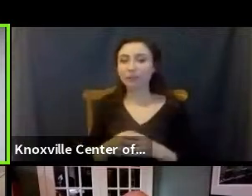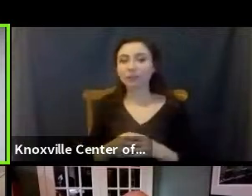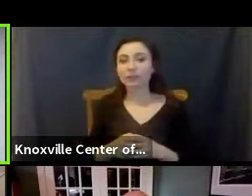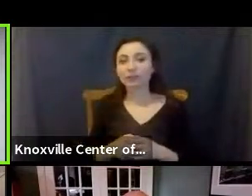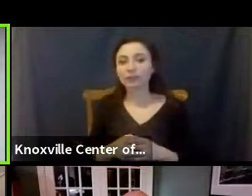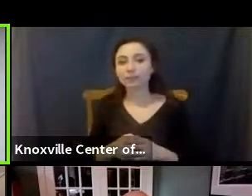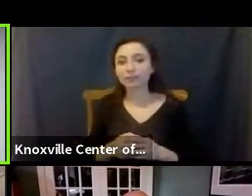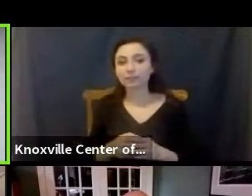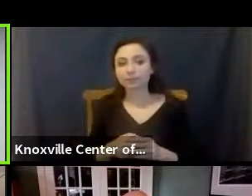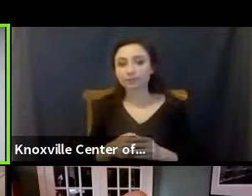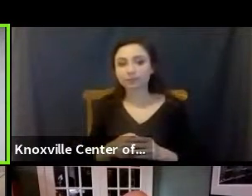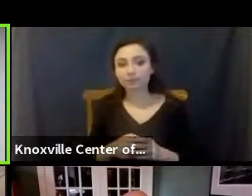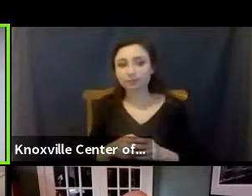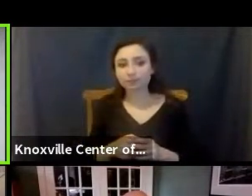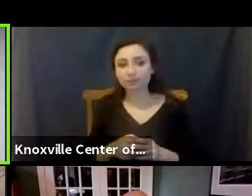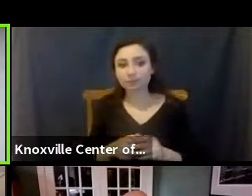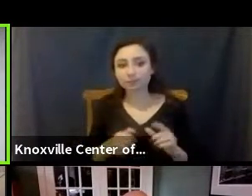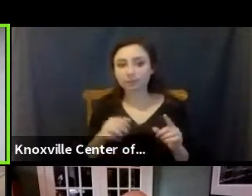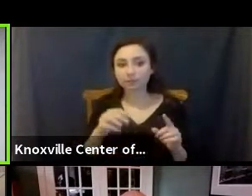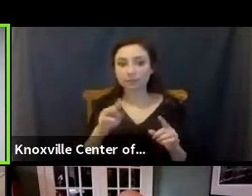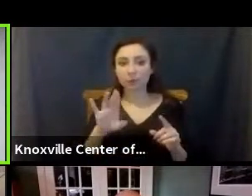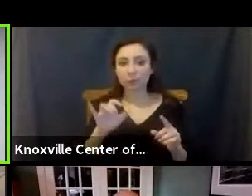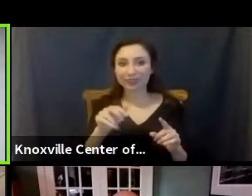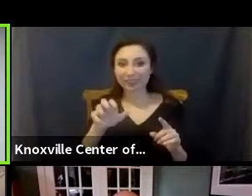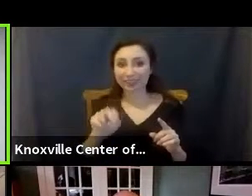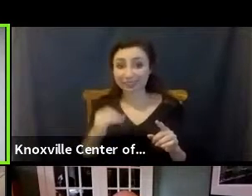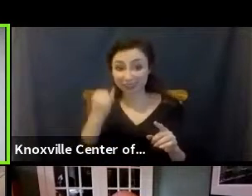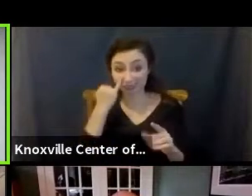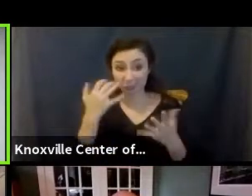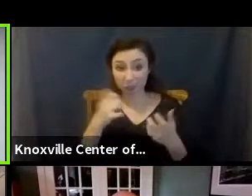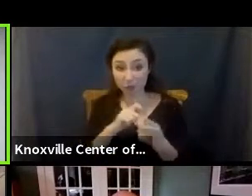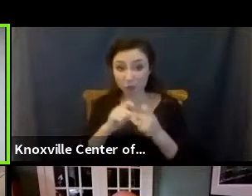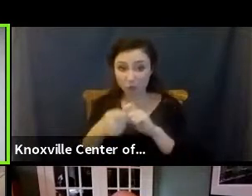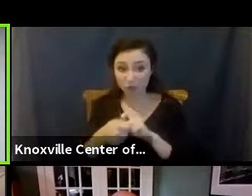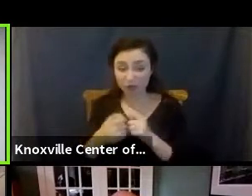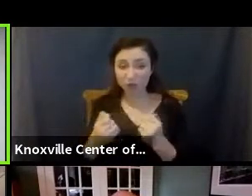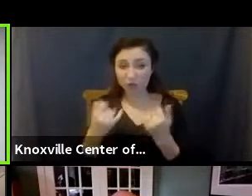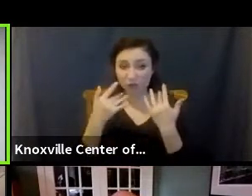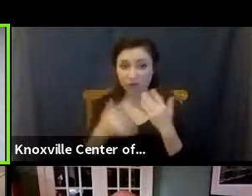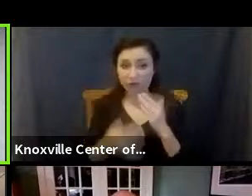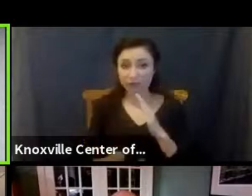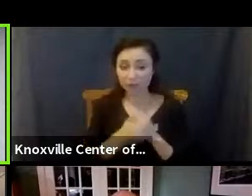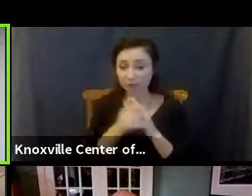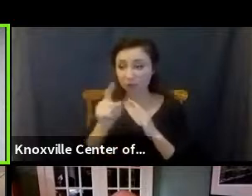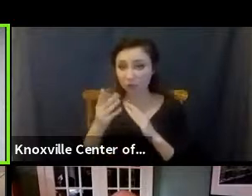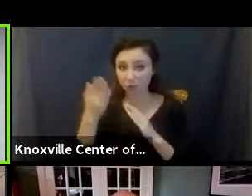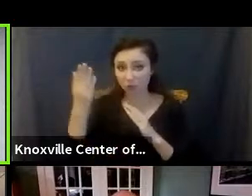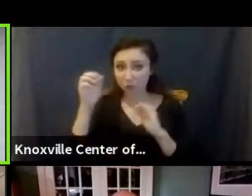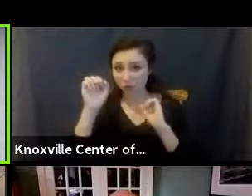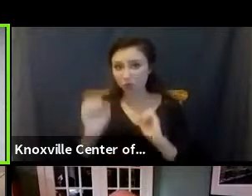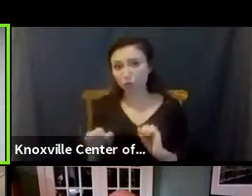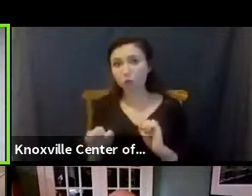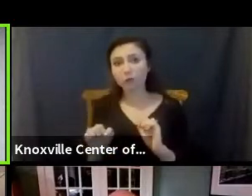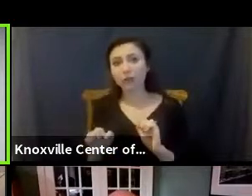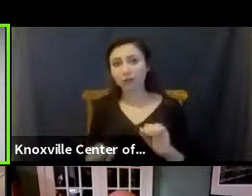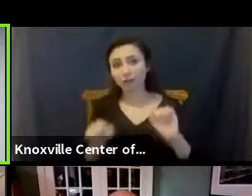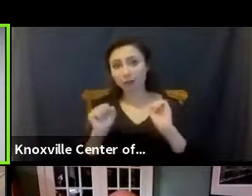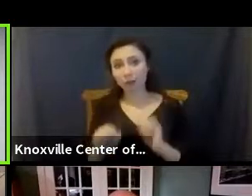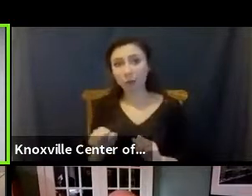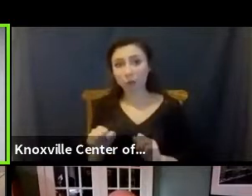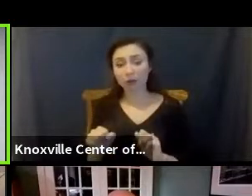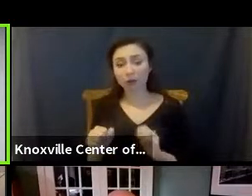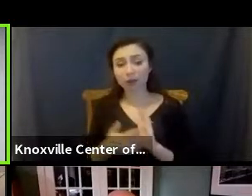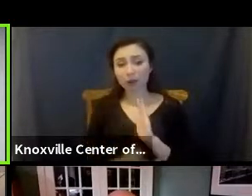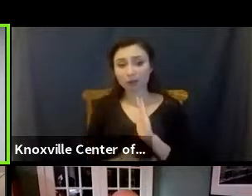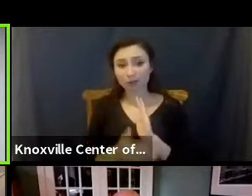you want to make that as a friendly amendment, you made the motion, so you can make the amendment, and